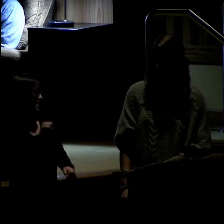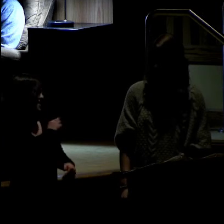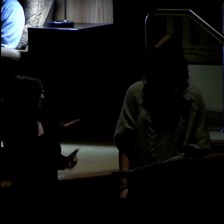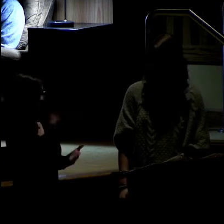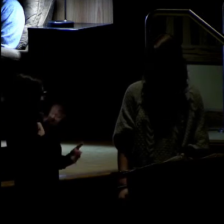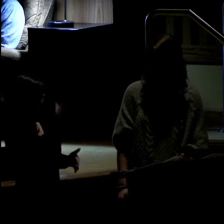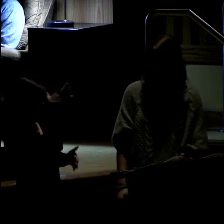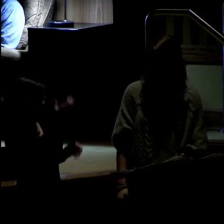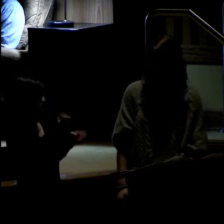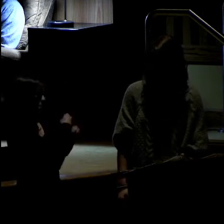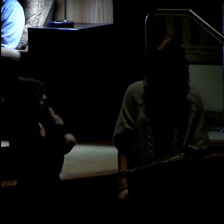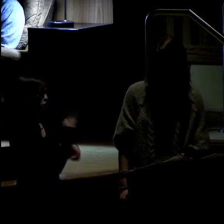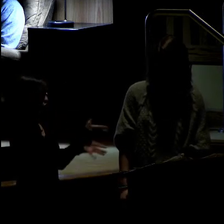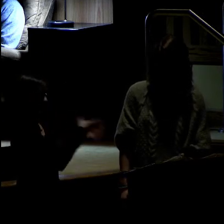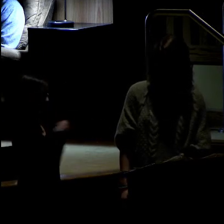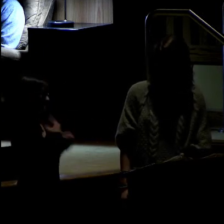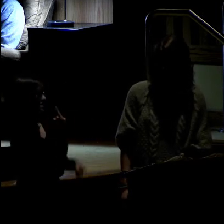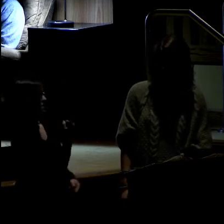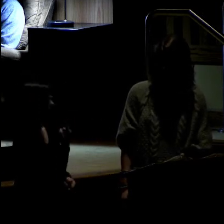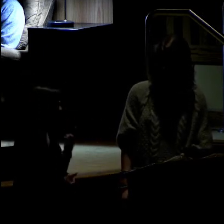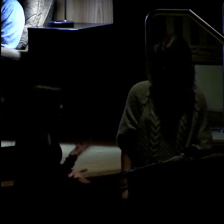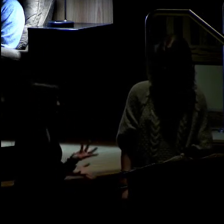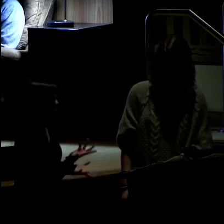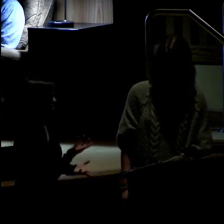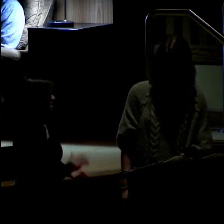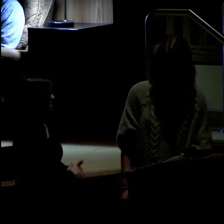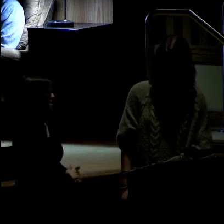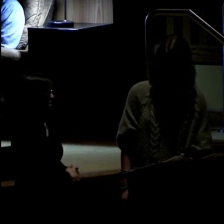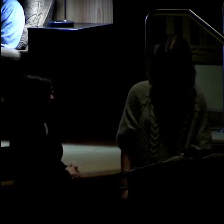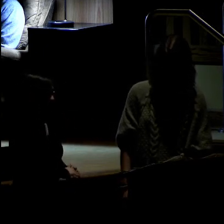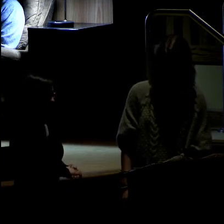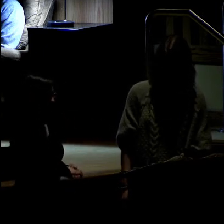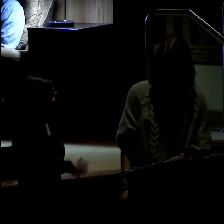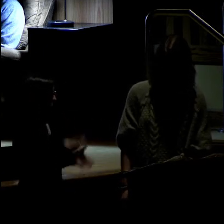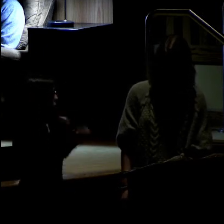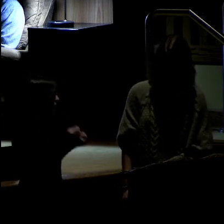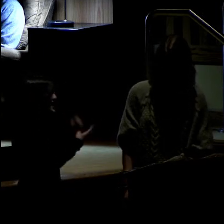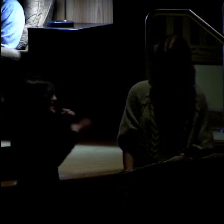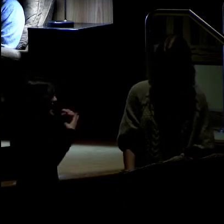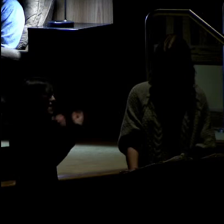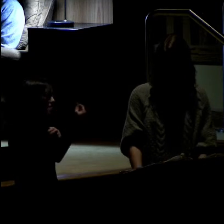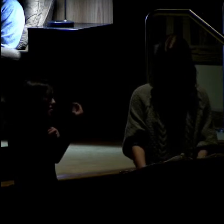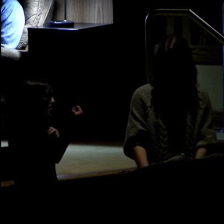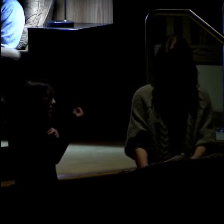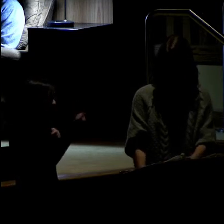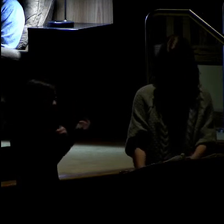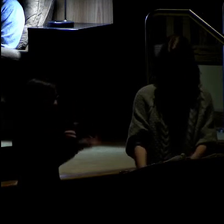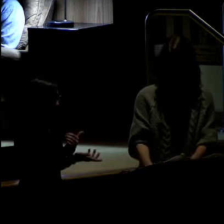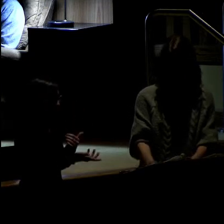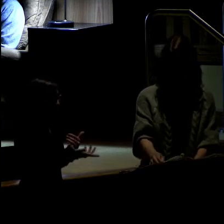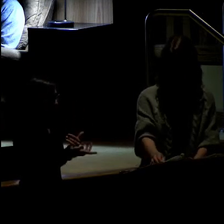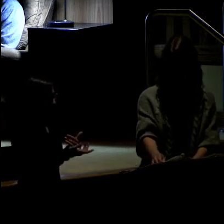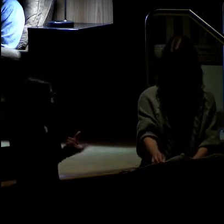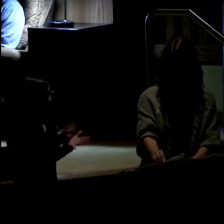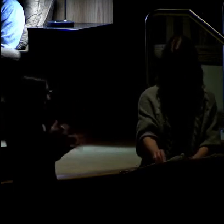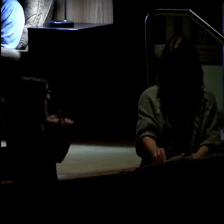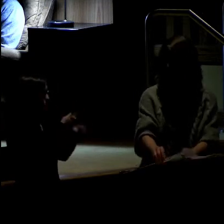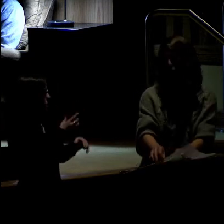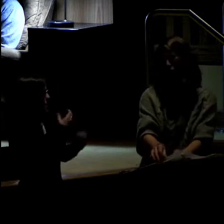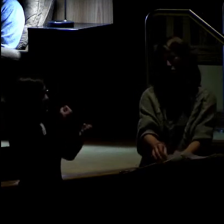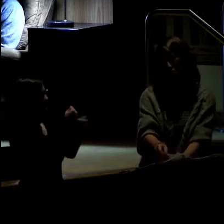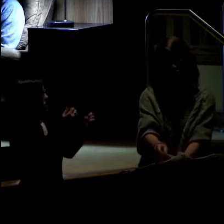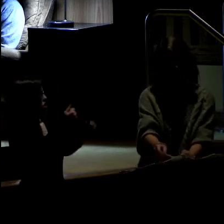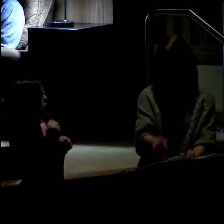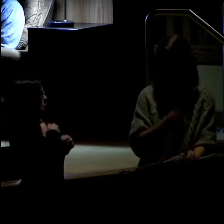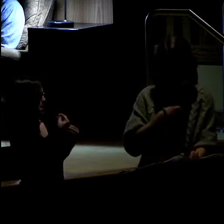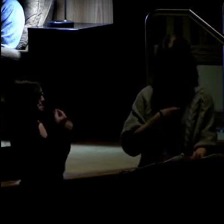at least gotten something. And wouldn't it hurt to take a little bit of this money, go down to the Salvation Army, and get you kids something?